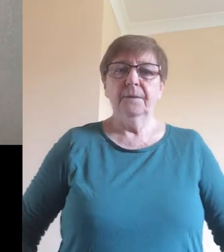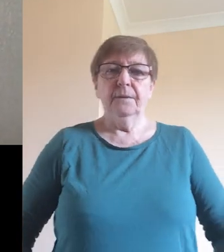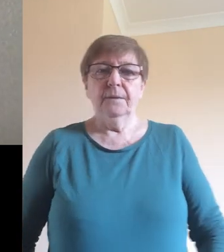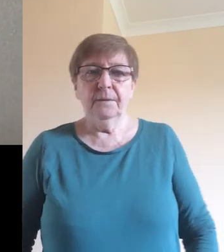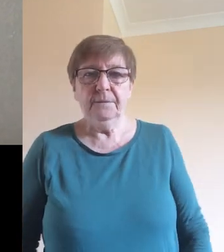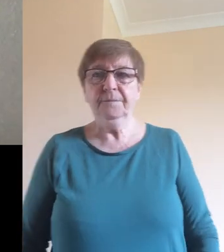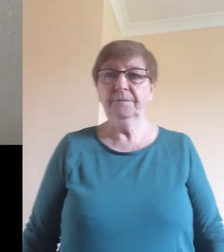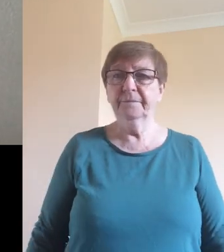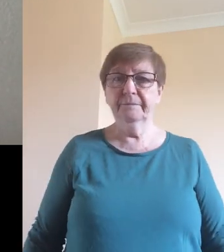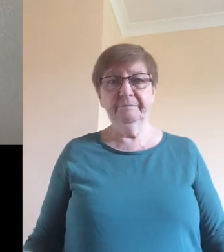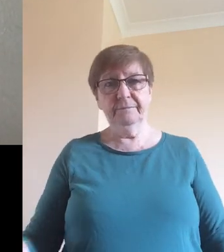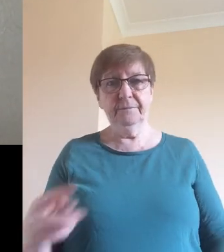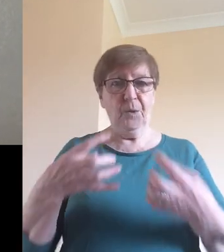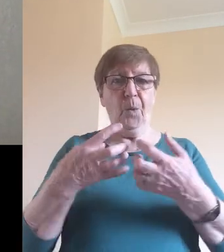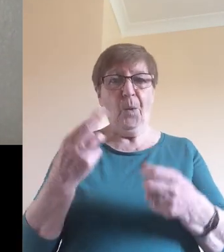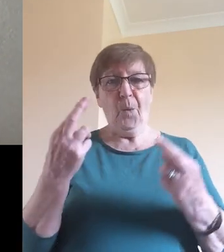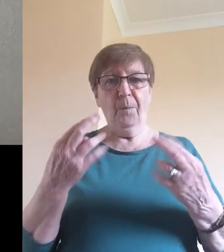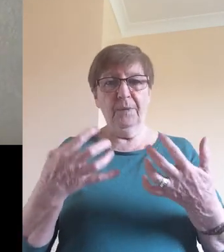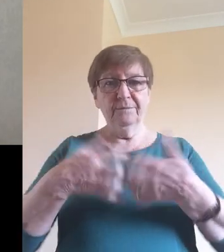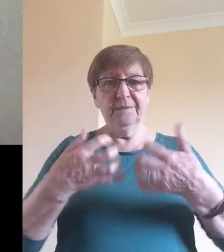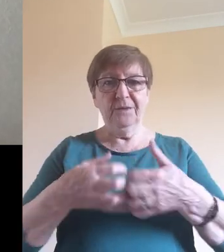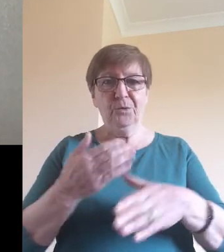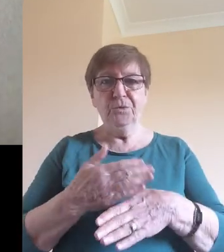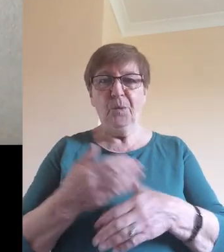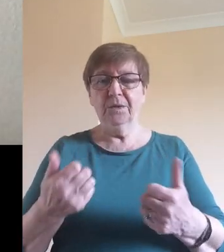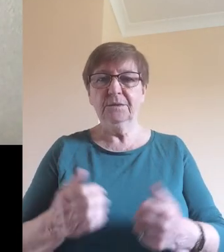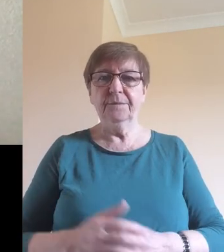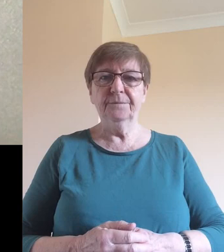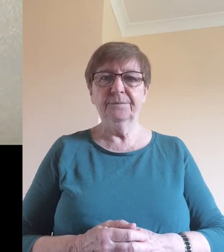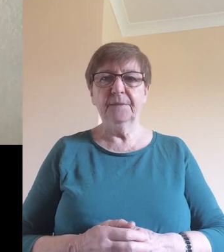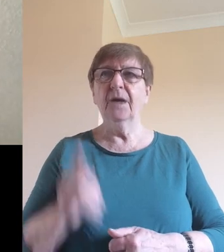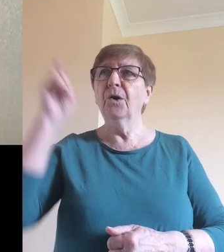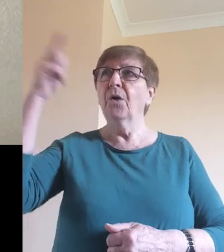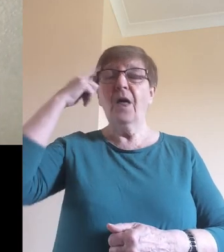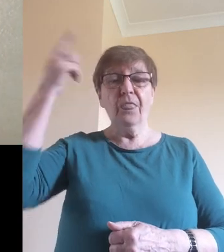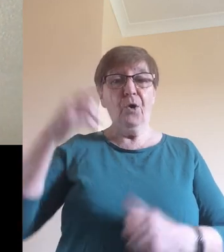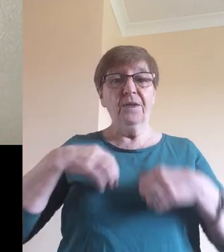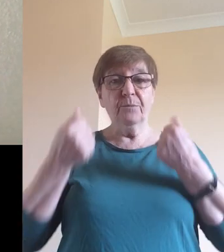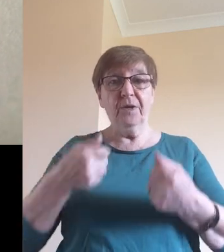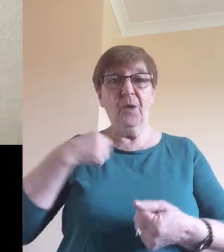Hope this technology works. God, I thought this morning I would FaceTime you.